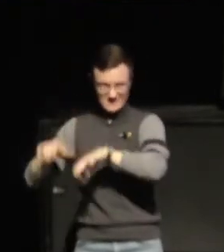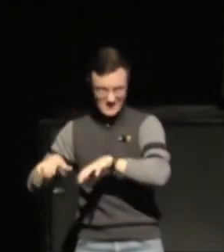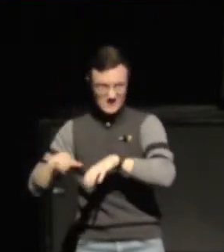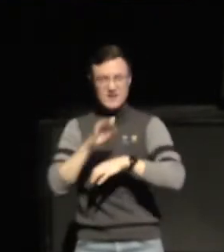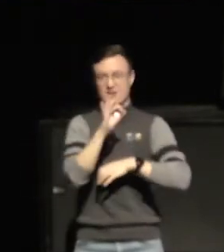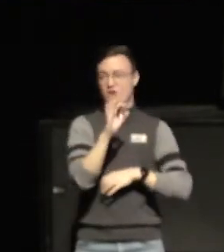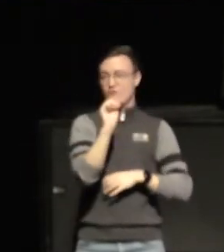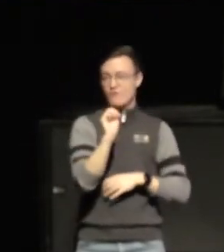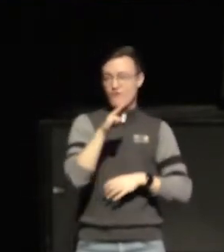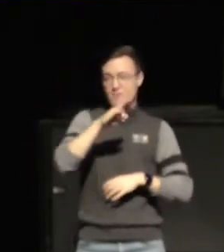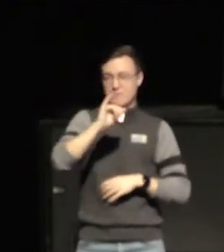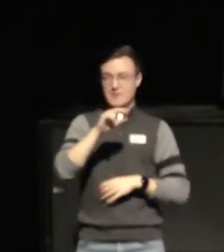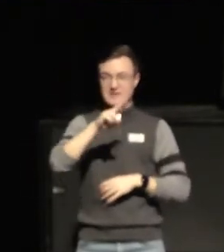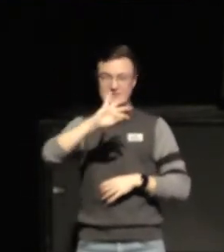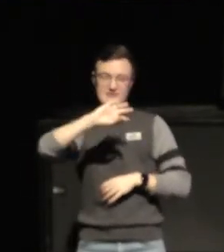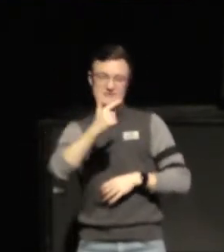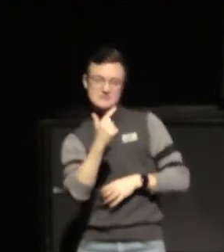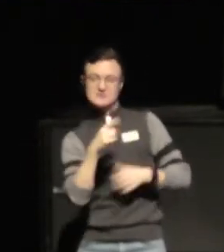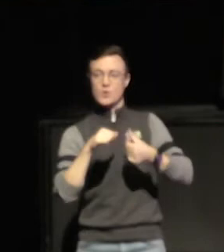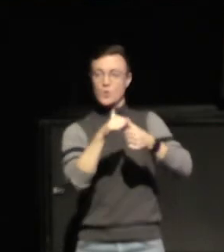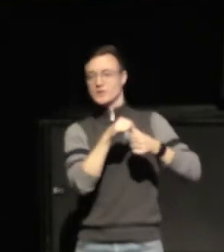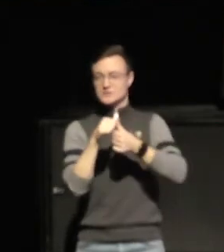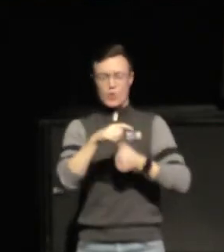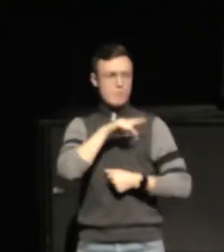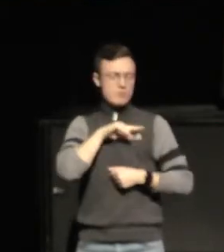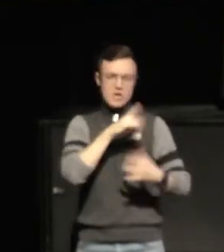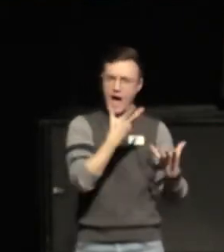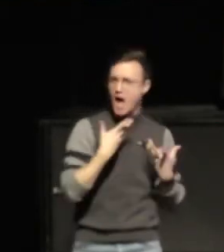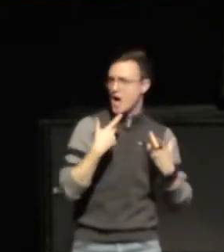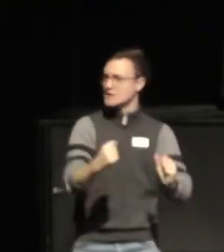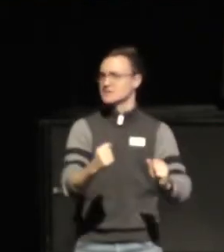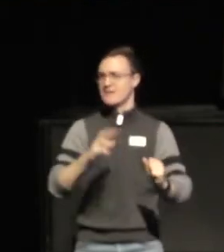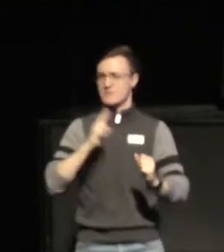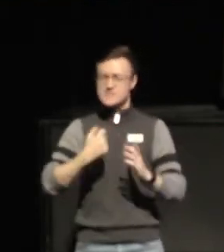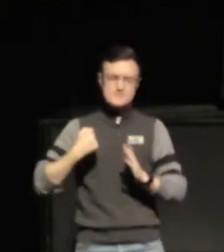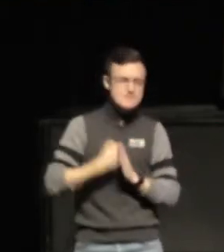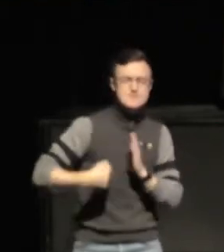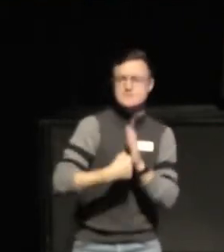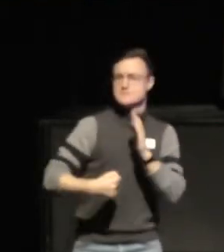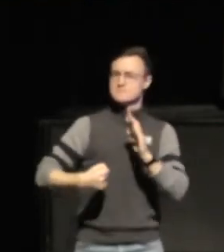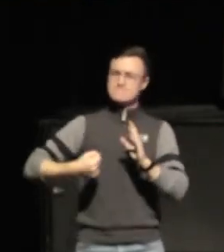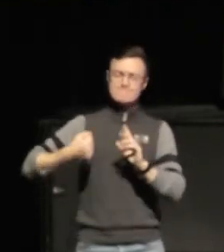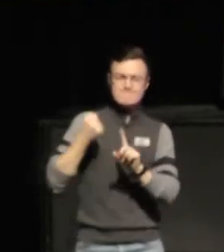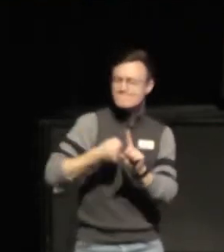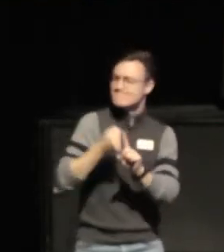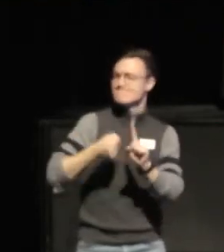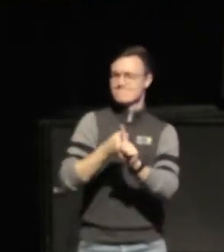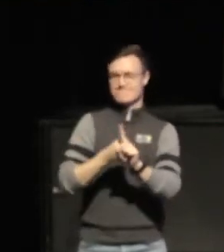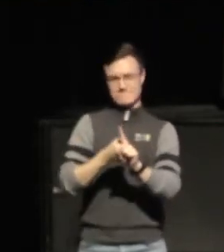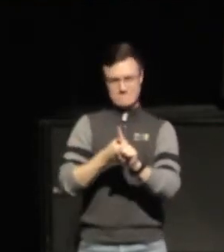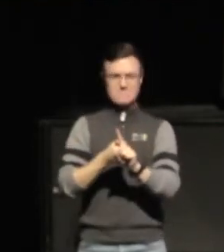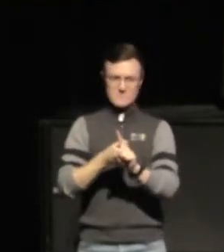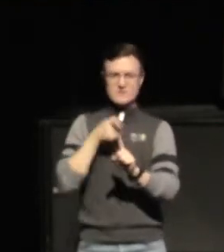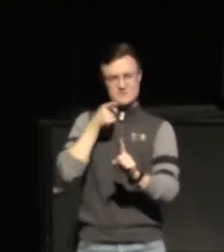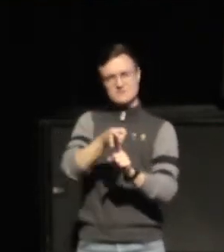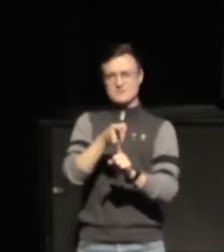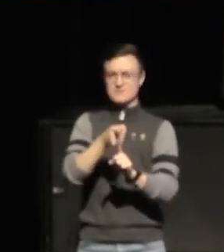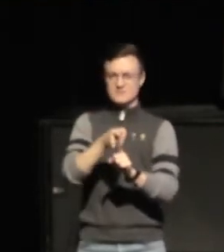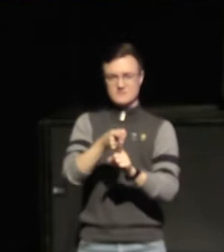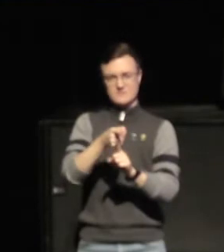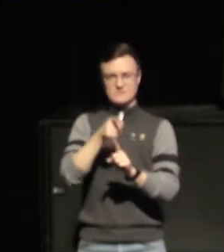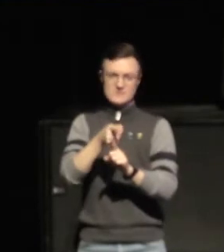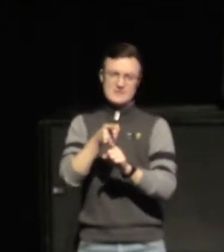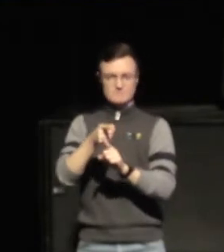peasant constituencies were particularly active in pushing for the adoption of